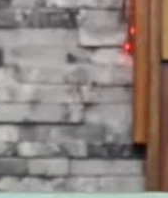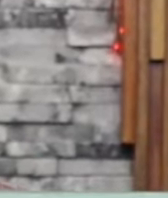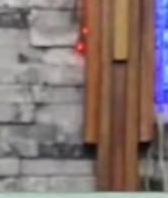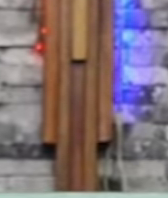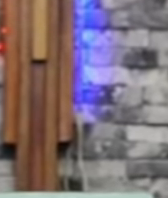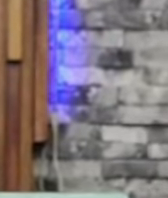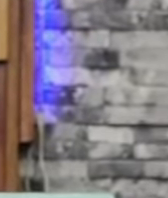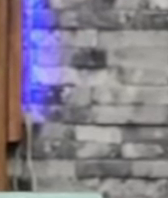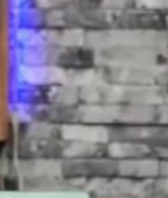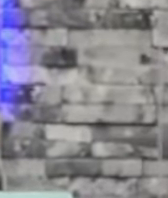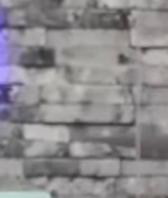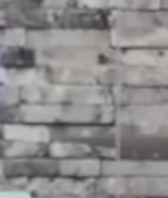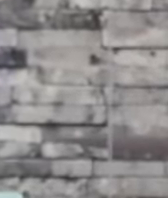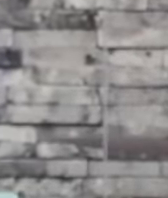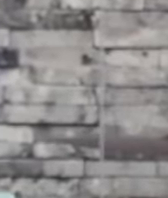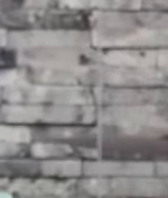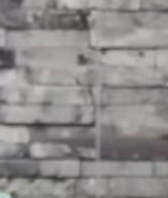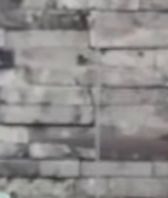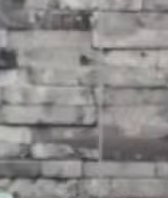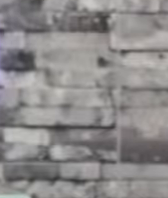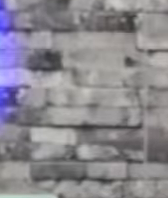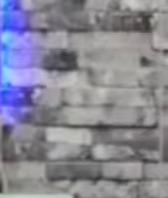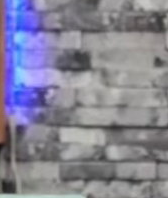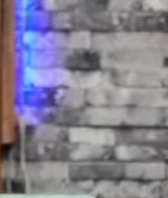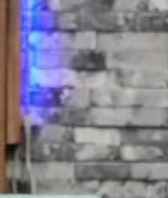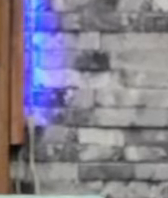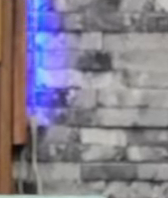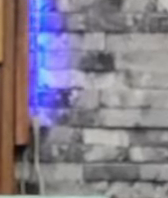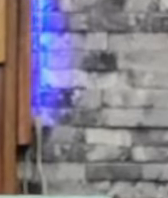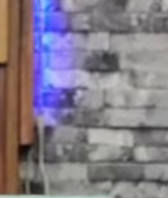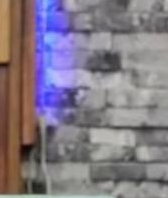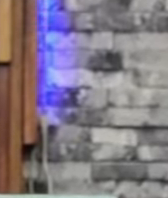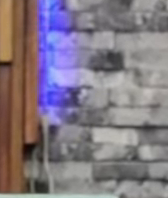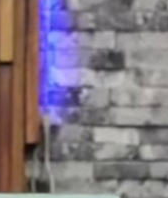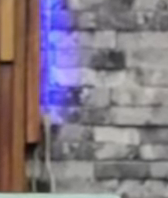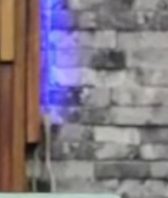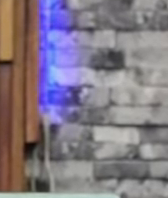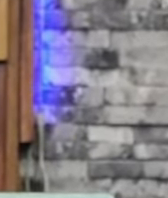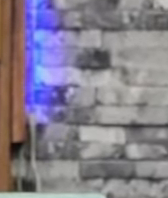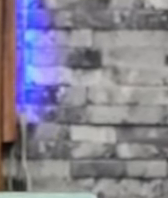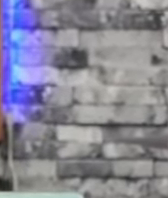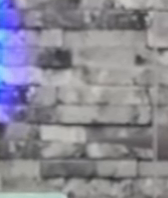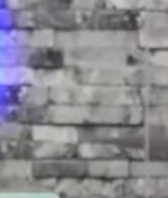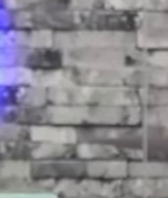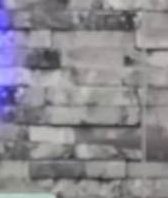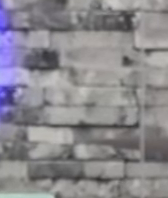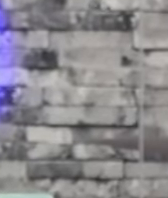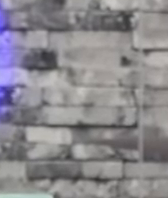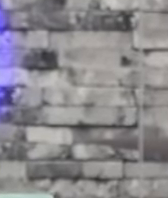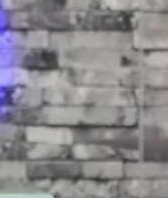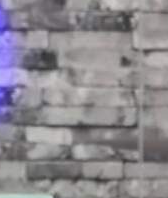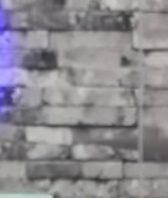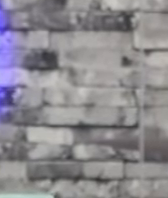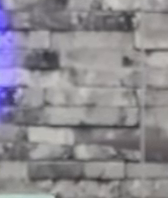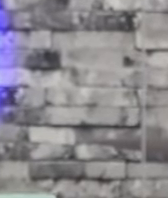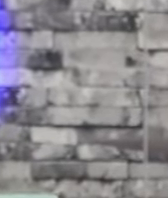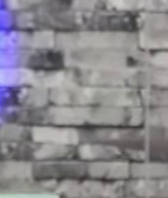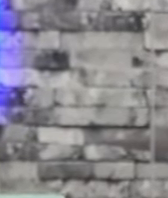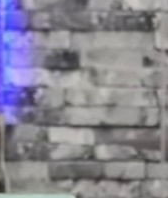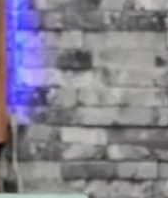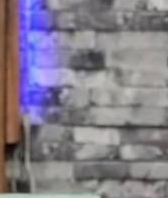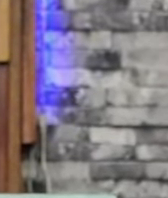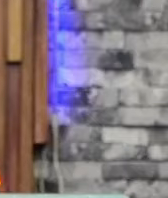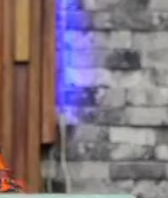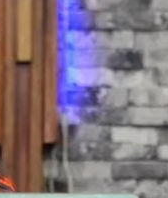husband. Na akatumia ujumbe mme wake. And the telegram read. Na ikasoma hivi. Saved alone. Nimepona peke yangu. What shall I